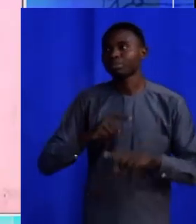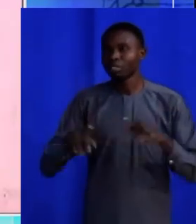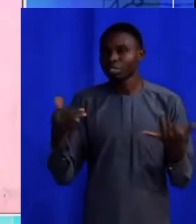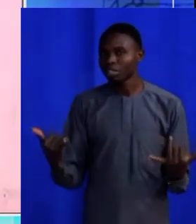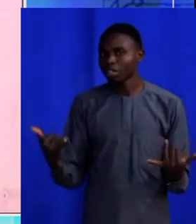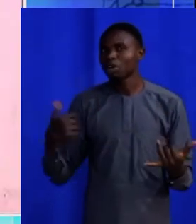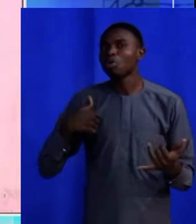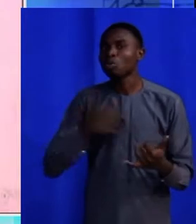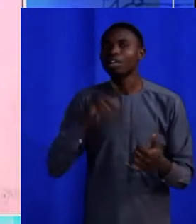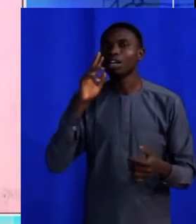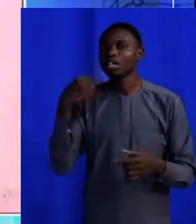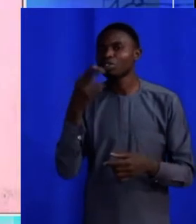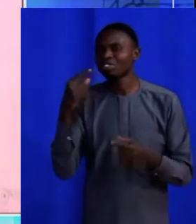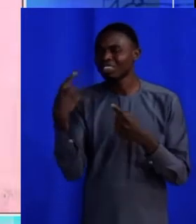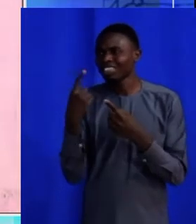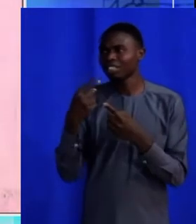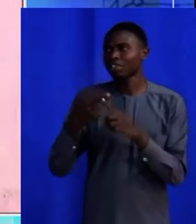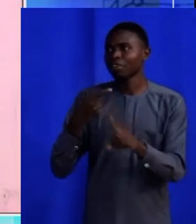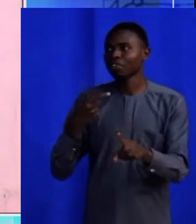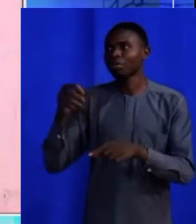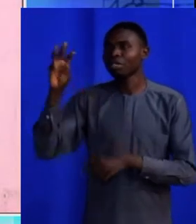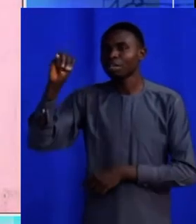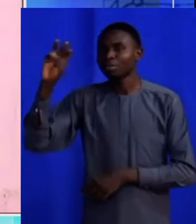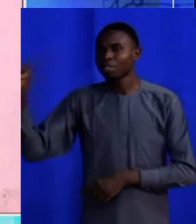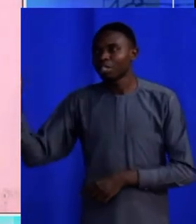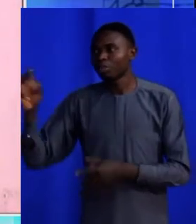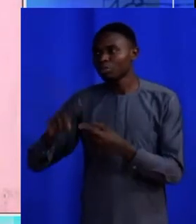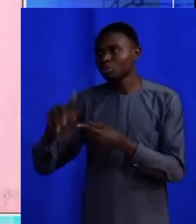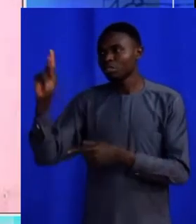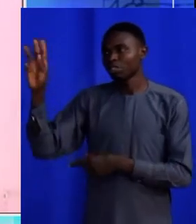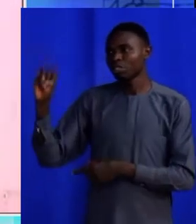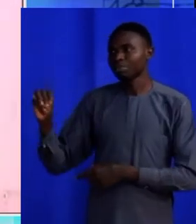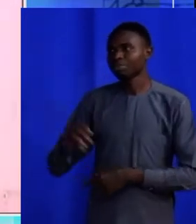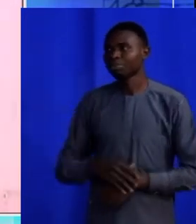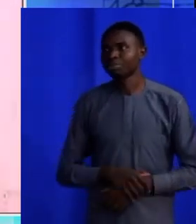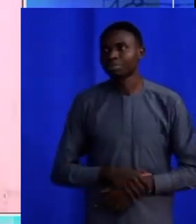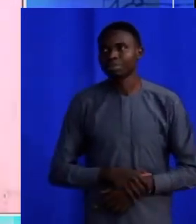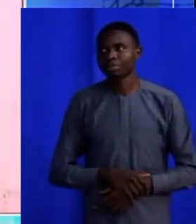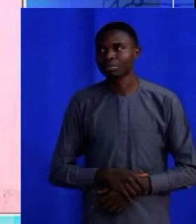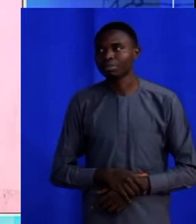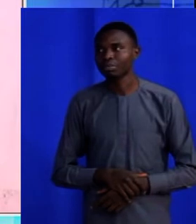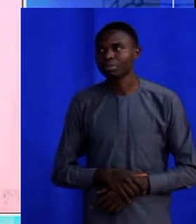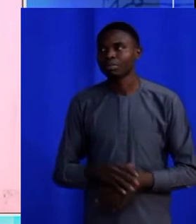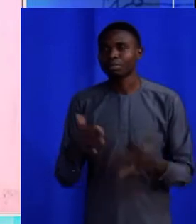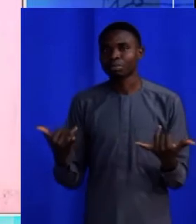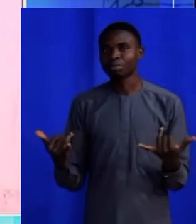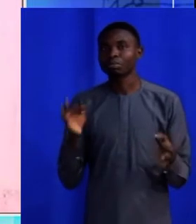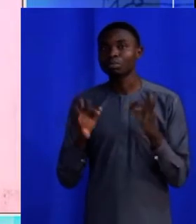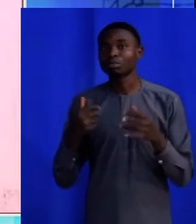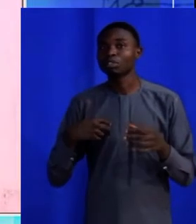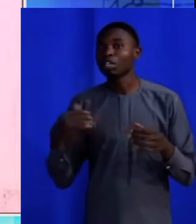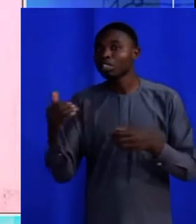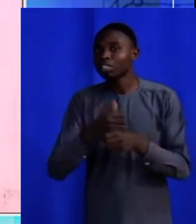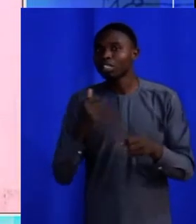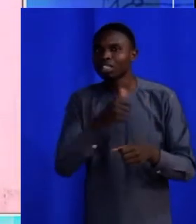is provided by these animals, while cheese is from milk. We get cheese or butter.